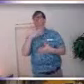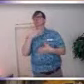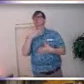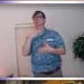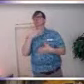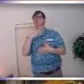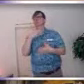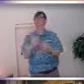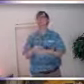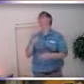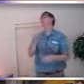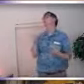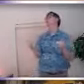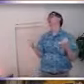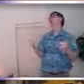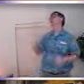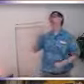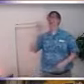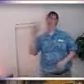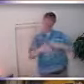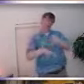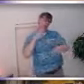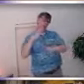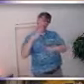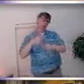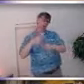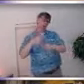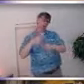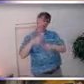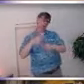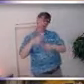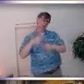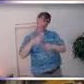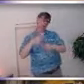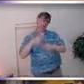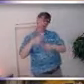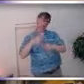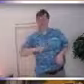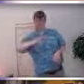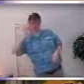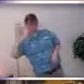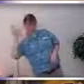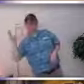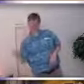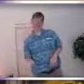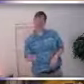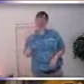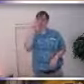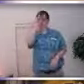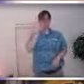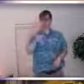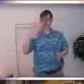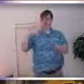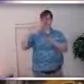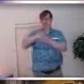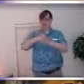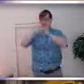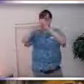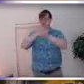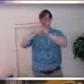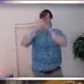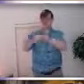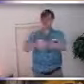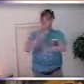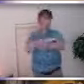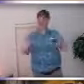happens. That's why one person can have a magical life and another person can be really struggling, because they